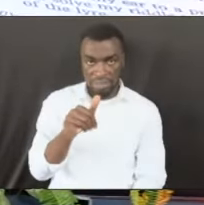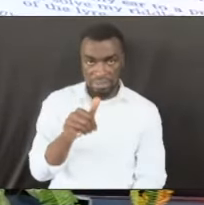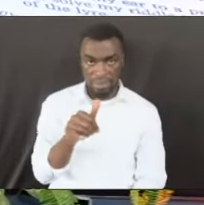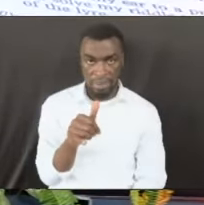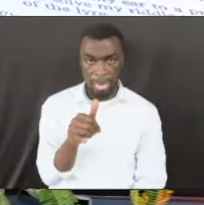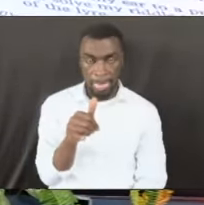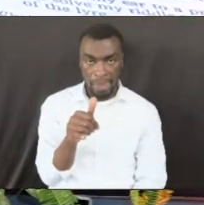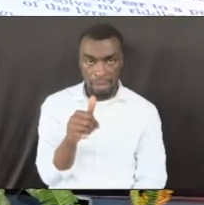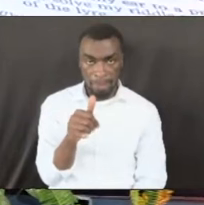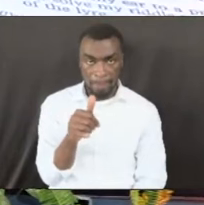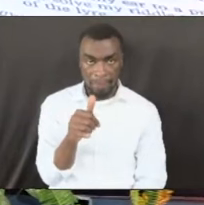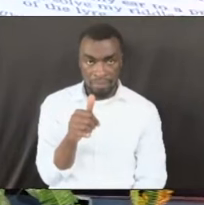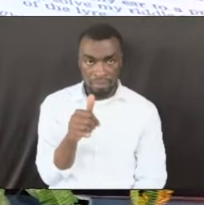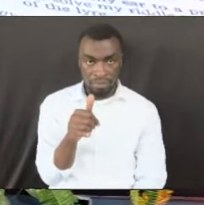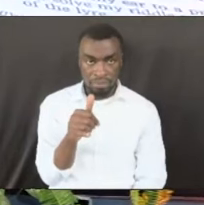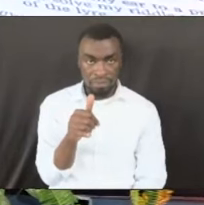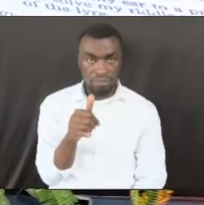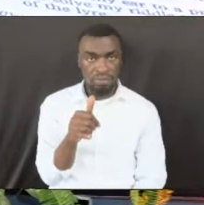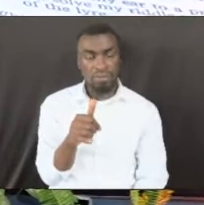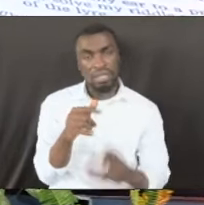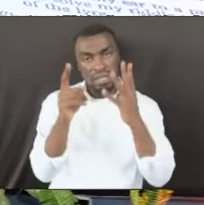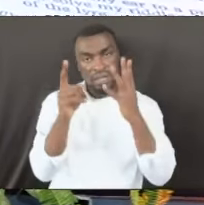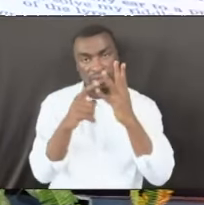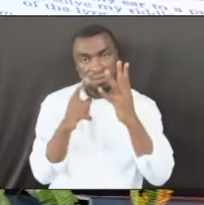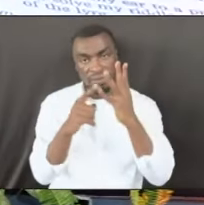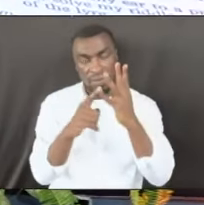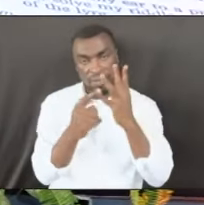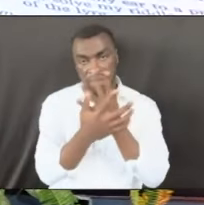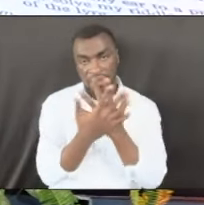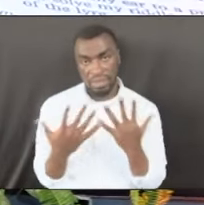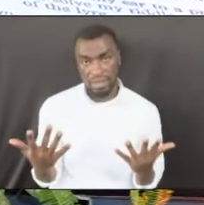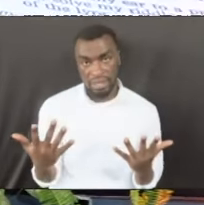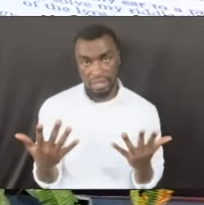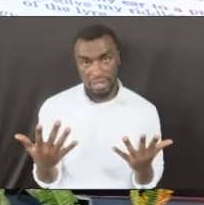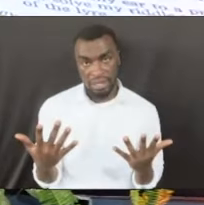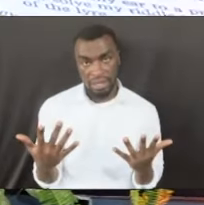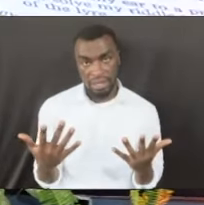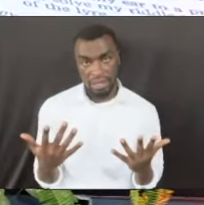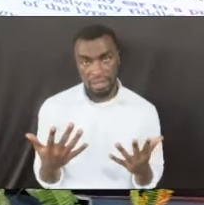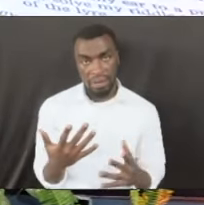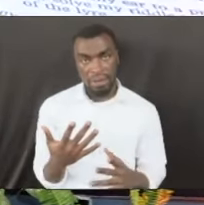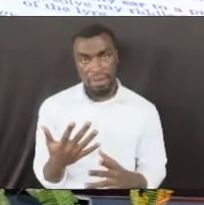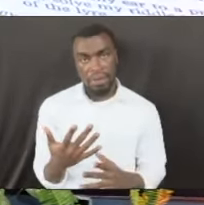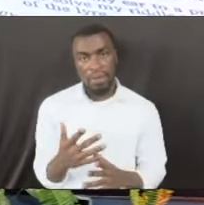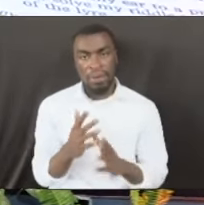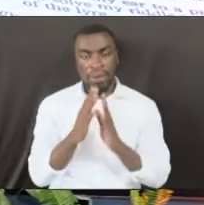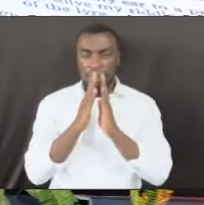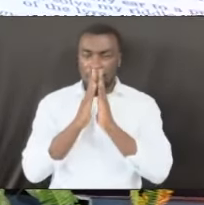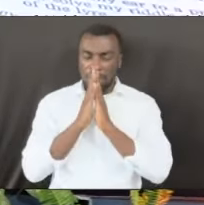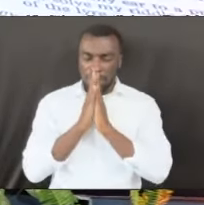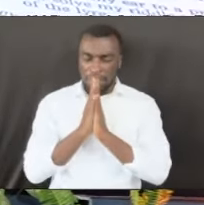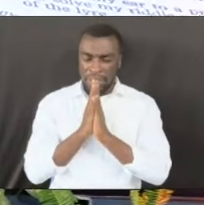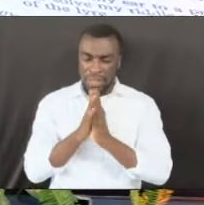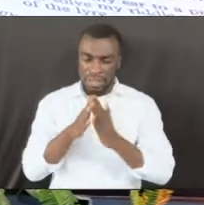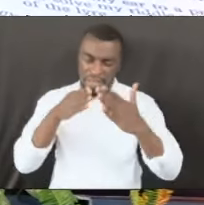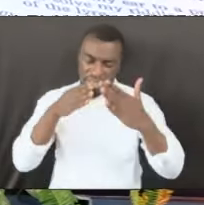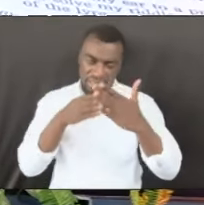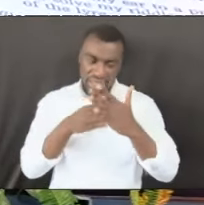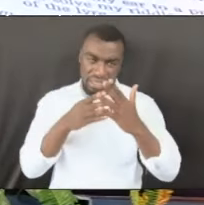The fourth item, pray against satanic forces and agencies